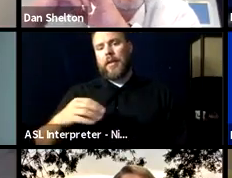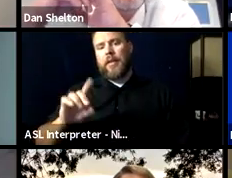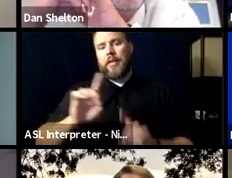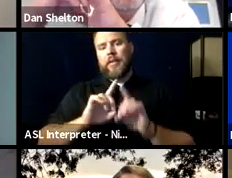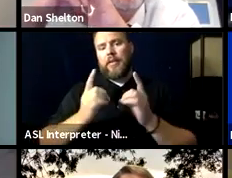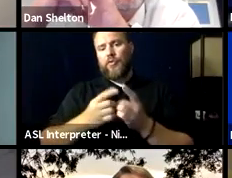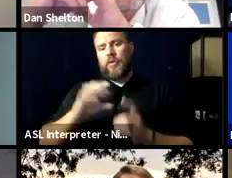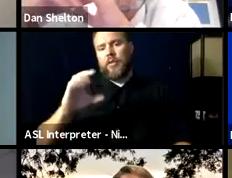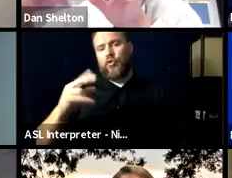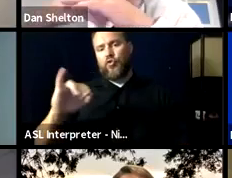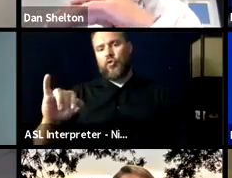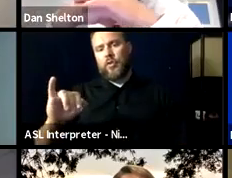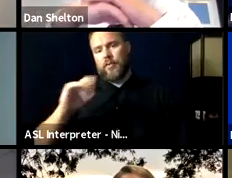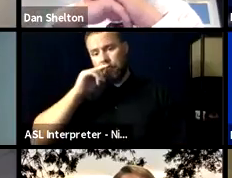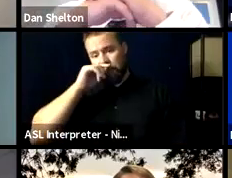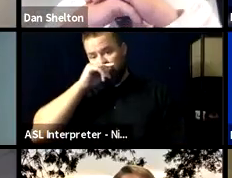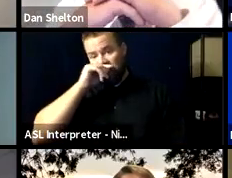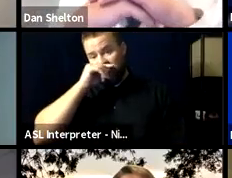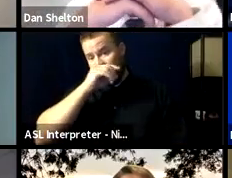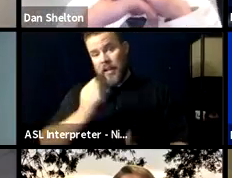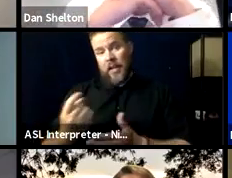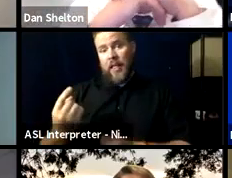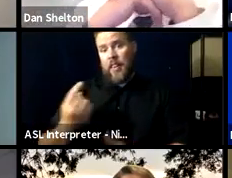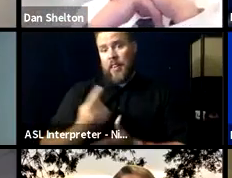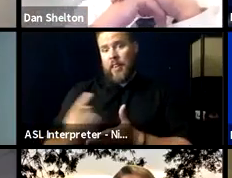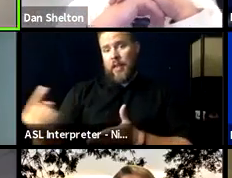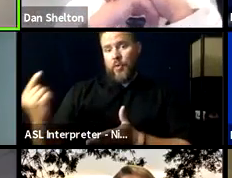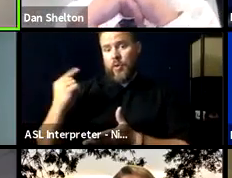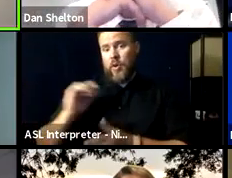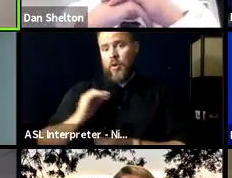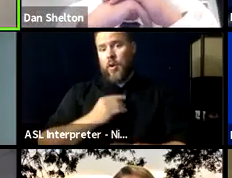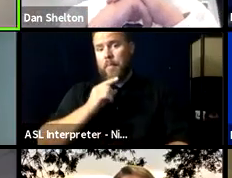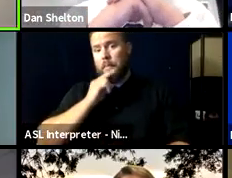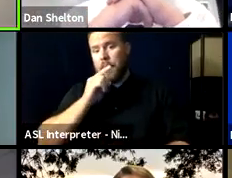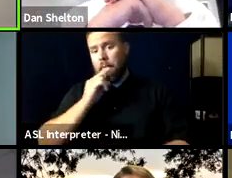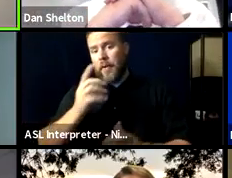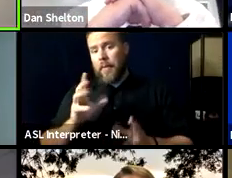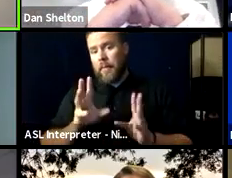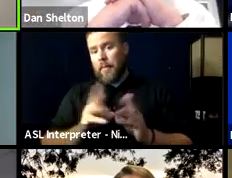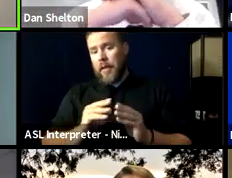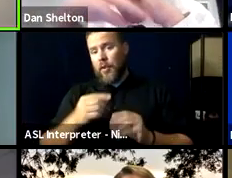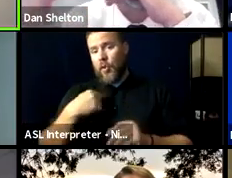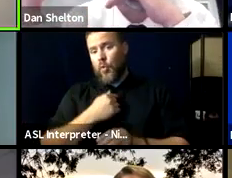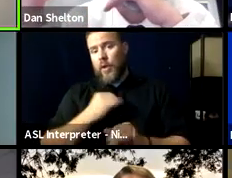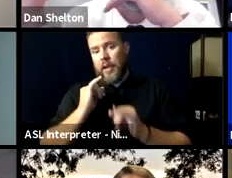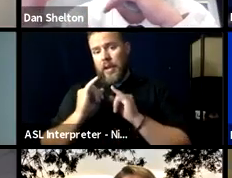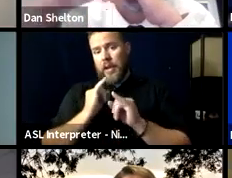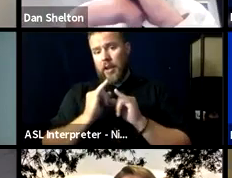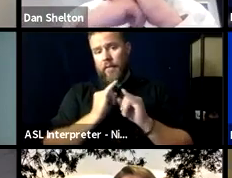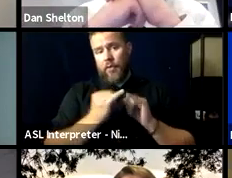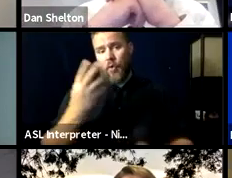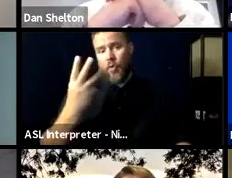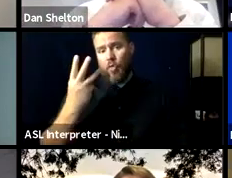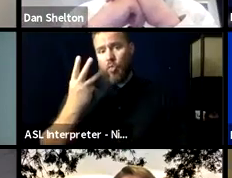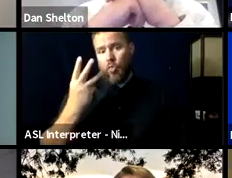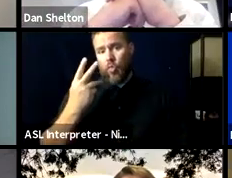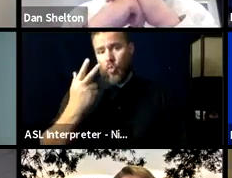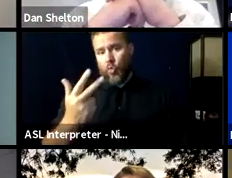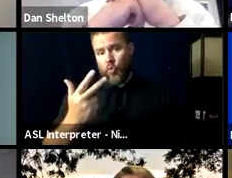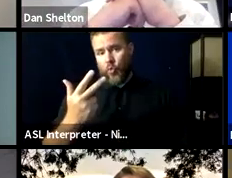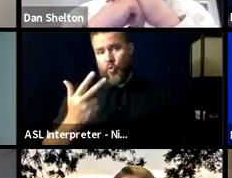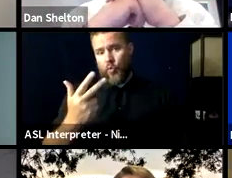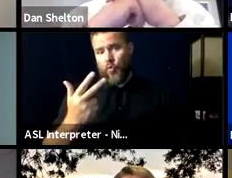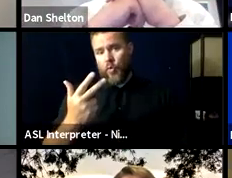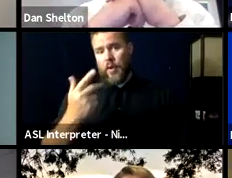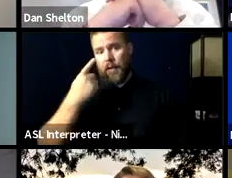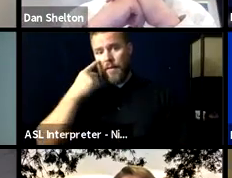on this, last week in our public meeting, we interviewed three candidates for the